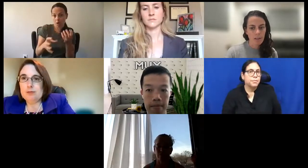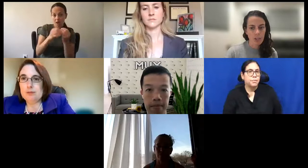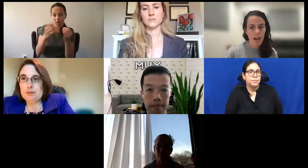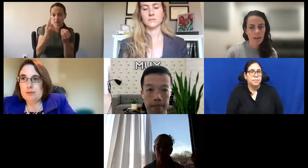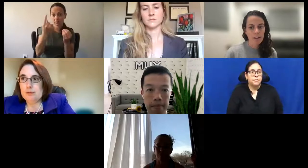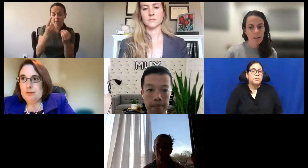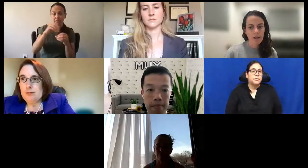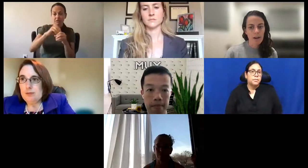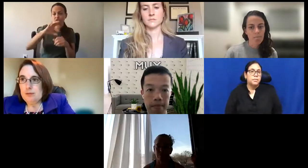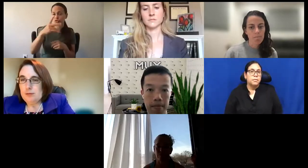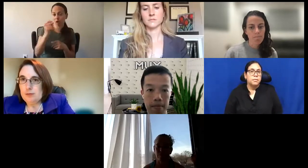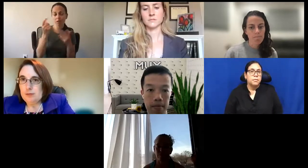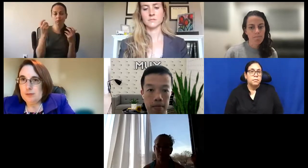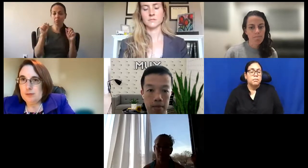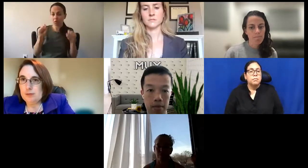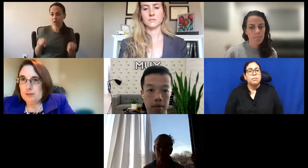in the chat